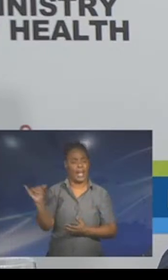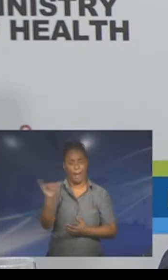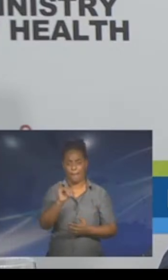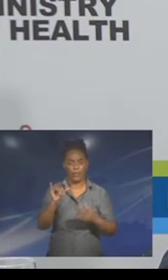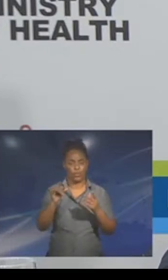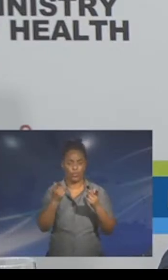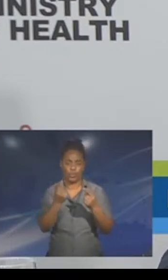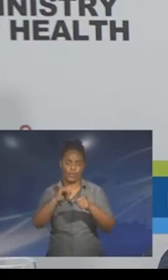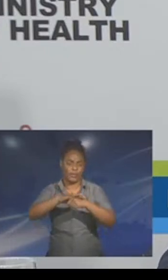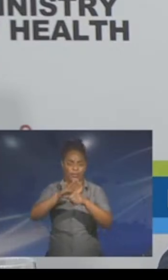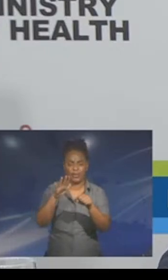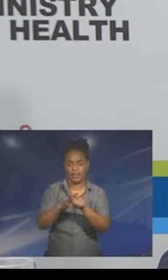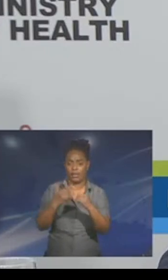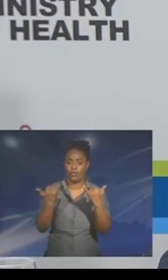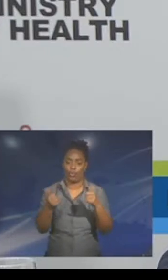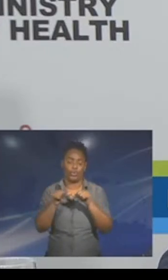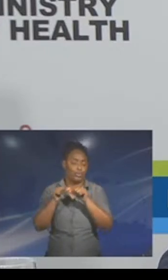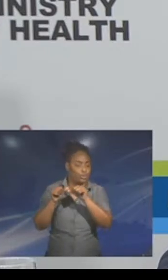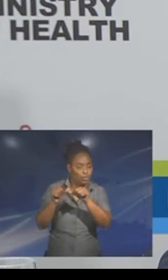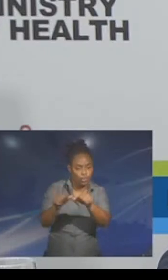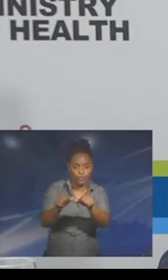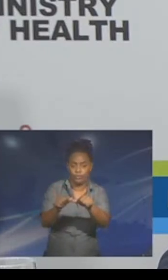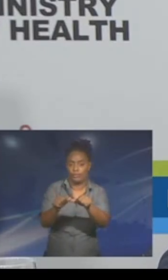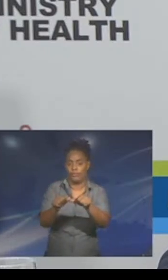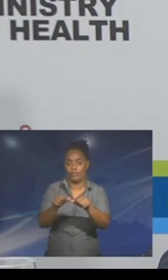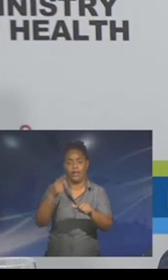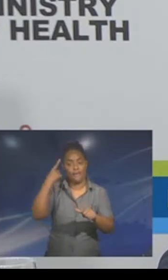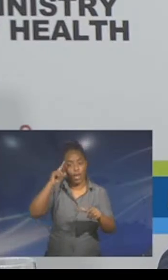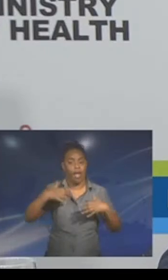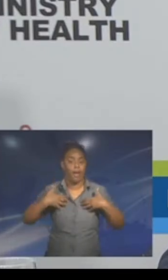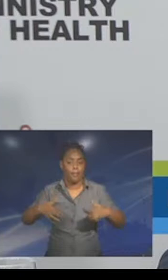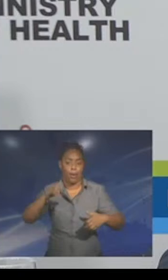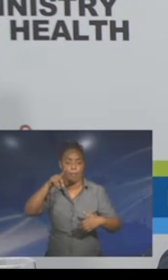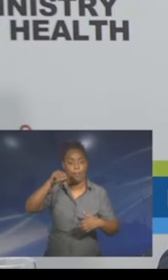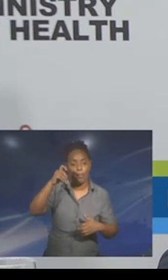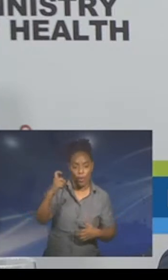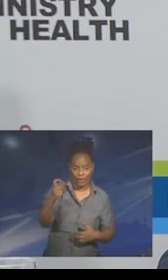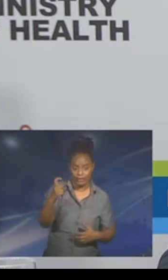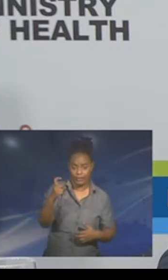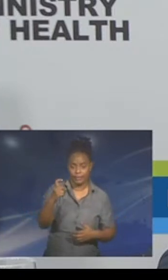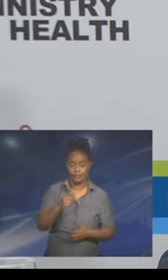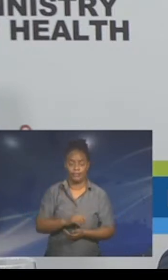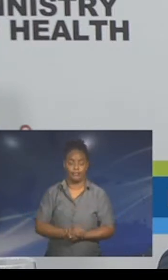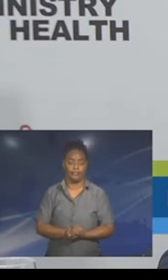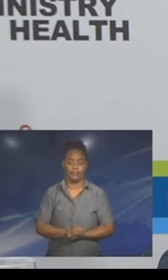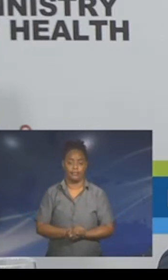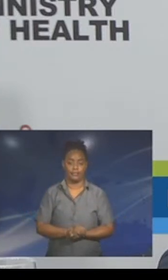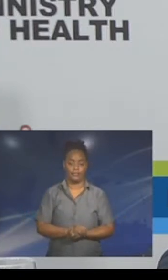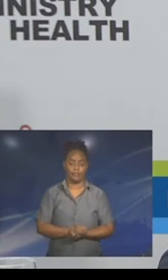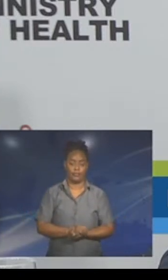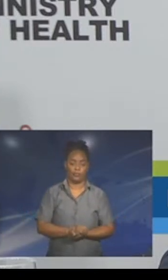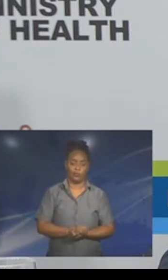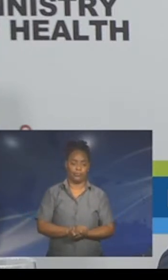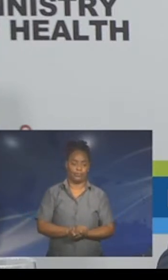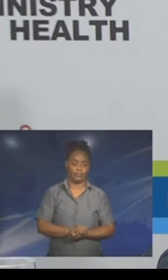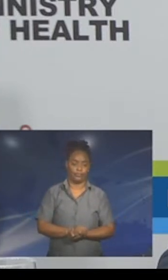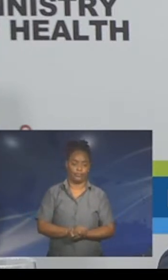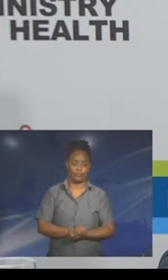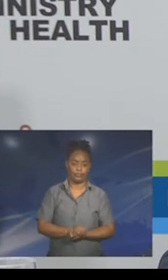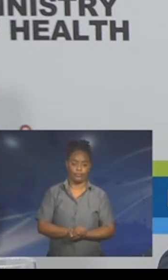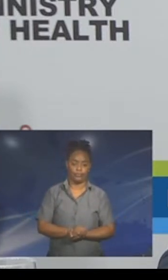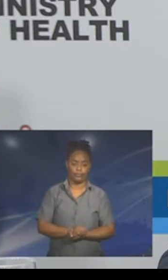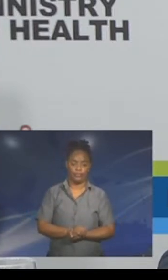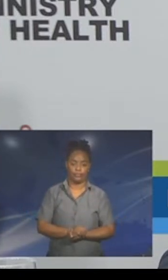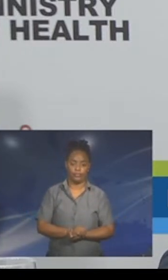which will now carry over for monkeypox. Detection capacity, which is 1D.